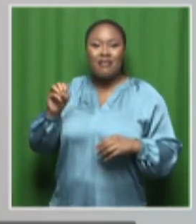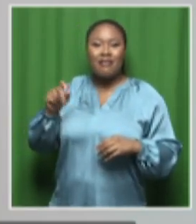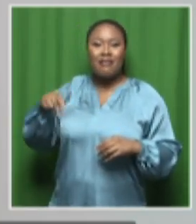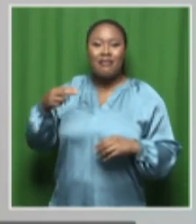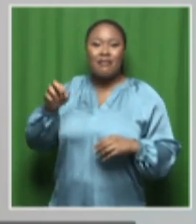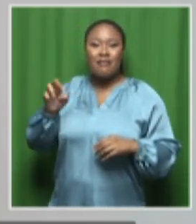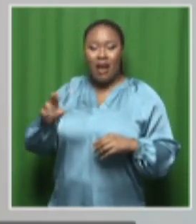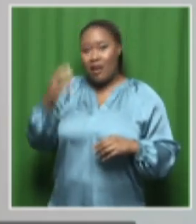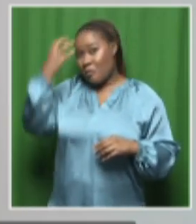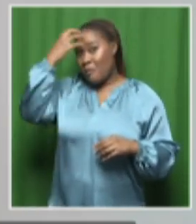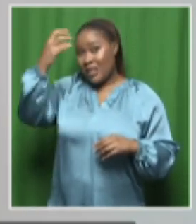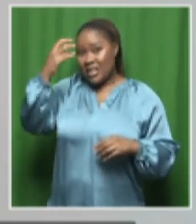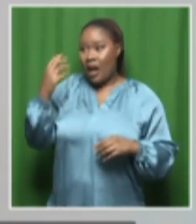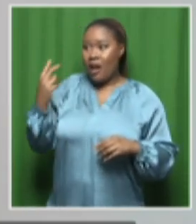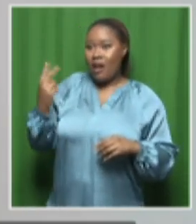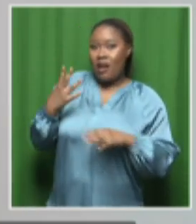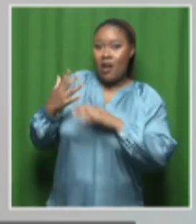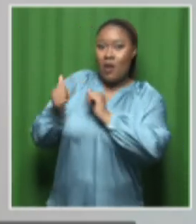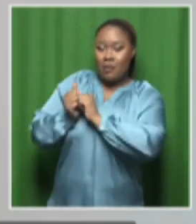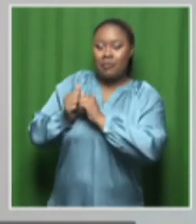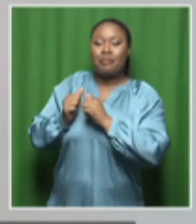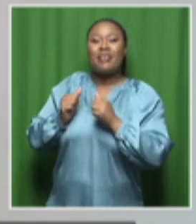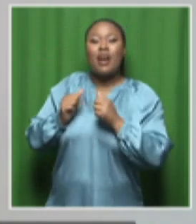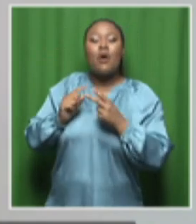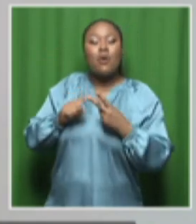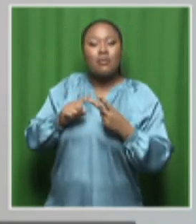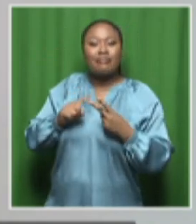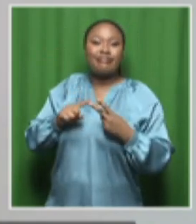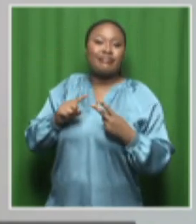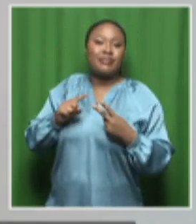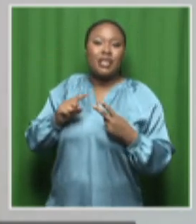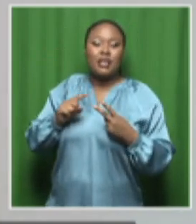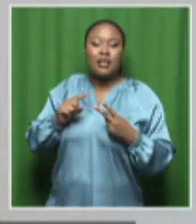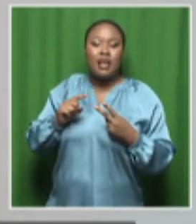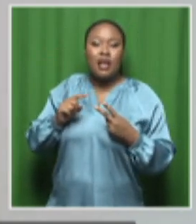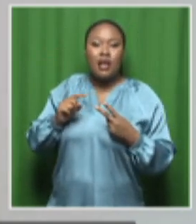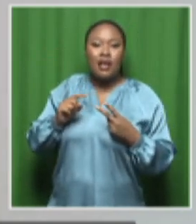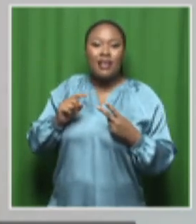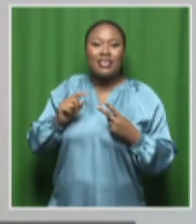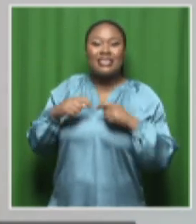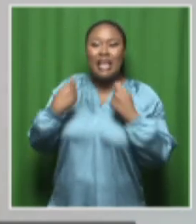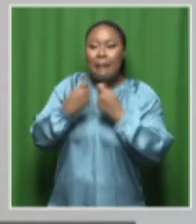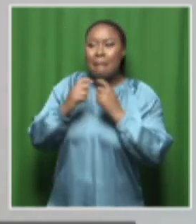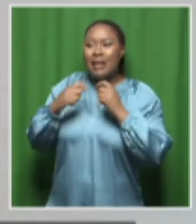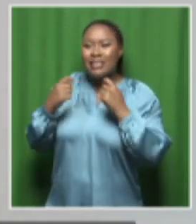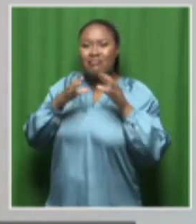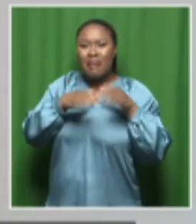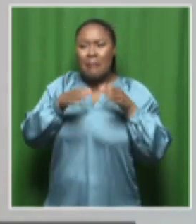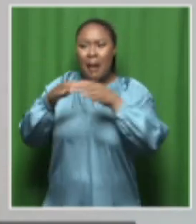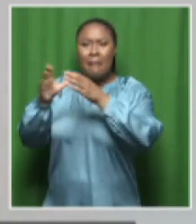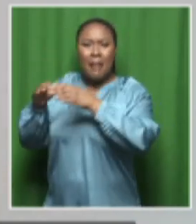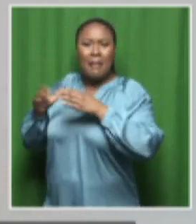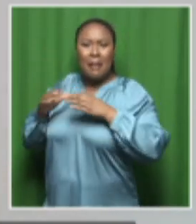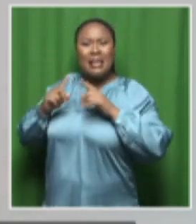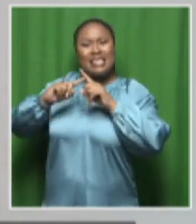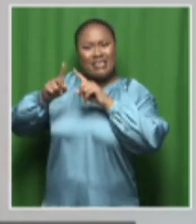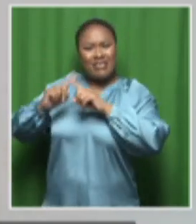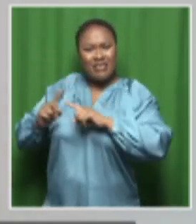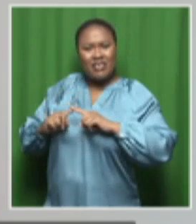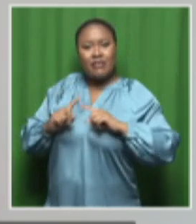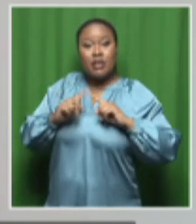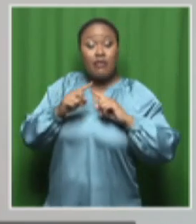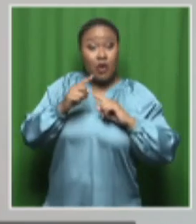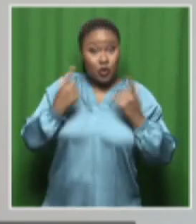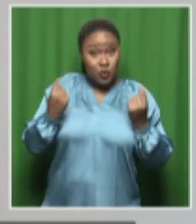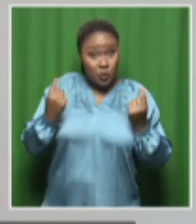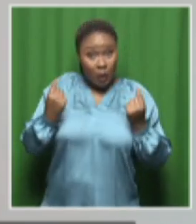Henshelwood, Craig Foster and his team, Sea Change Project, and then also the Web